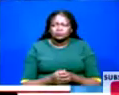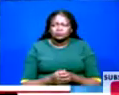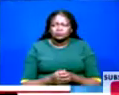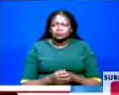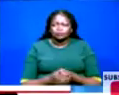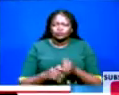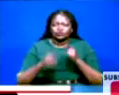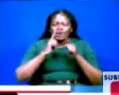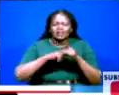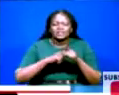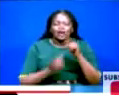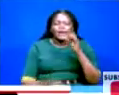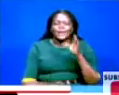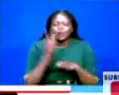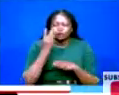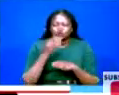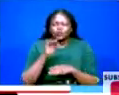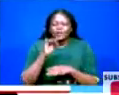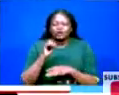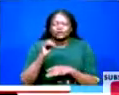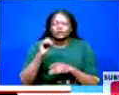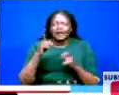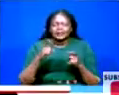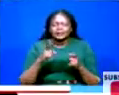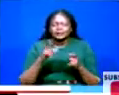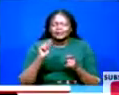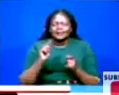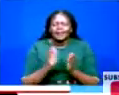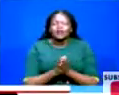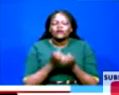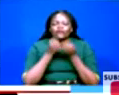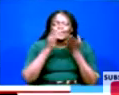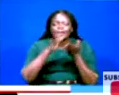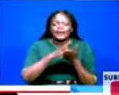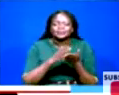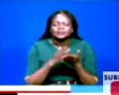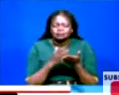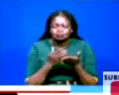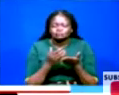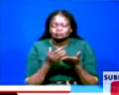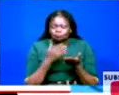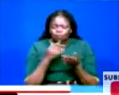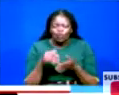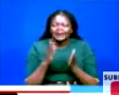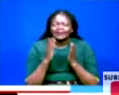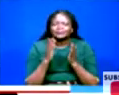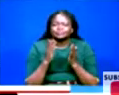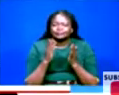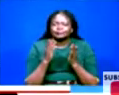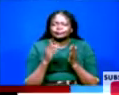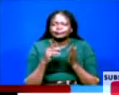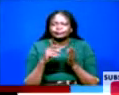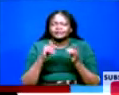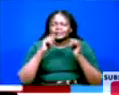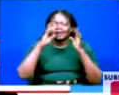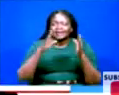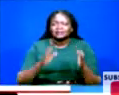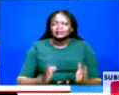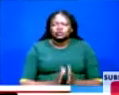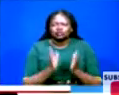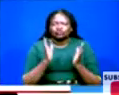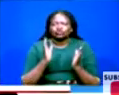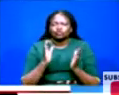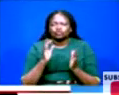Speaking during the launch of a biogas lab and information-based practice platform, the KIRDI Director General, Dr.